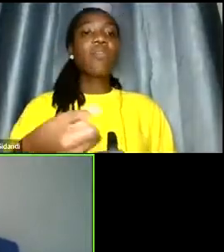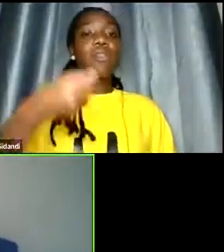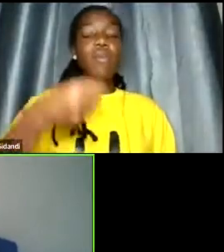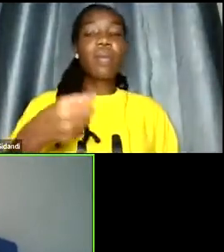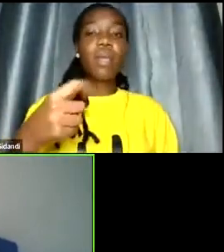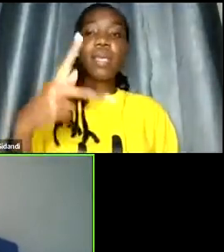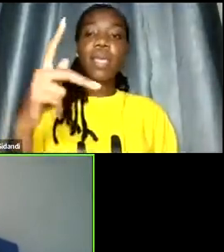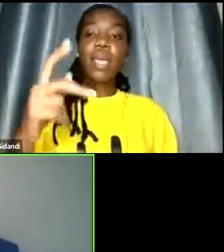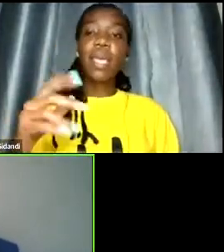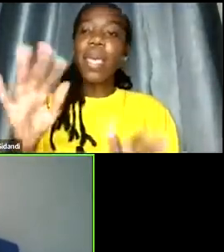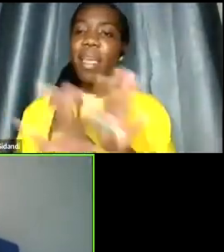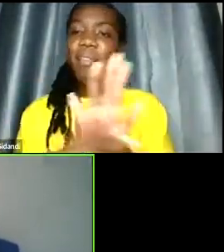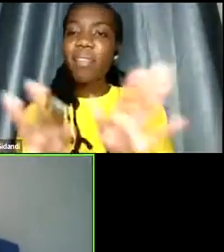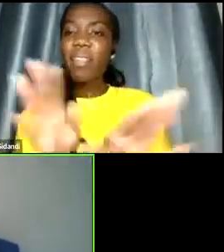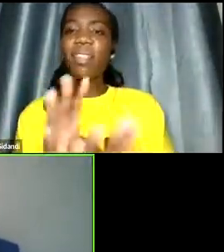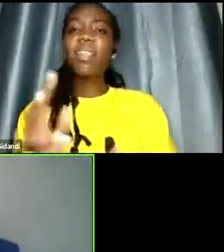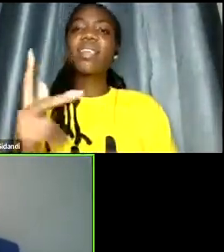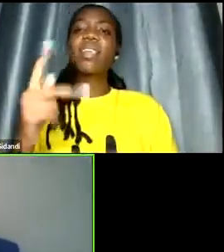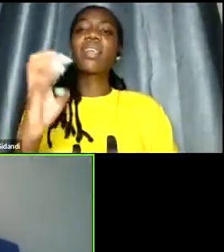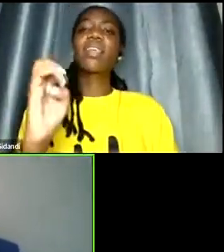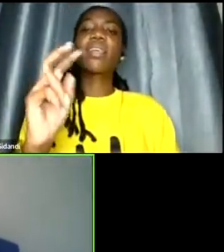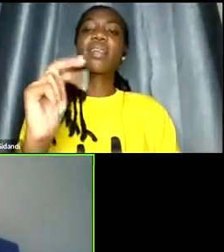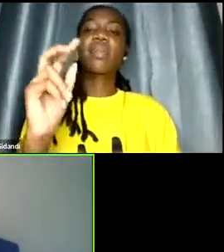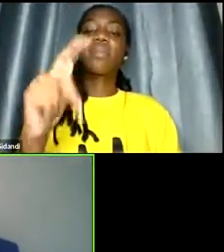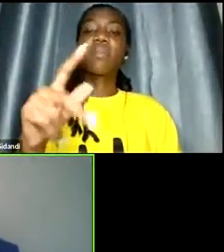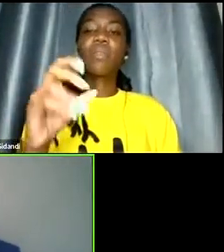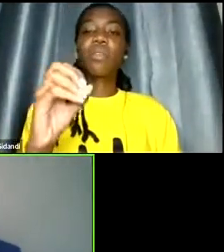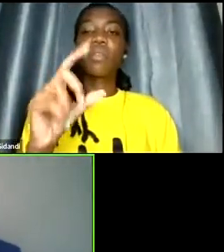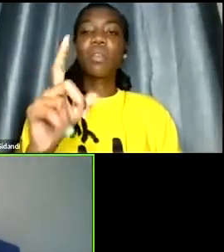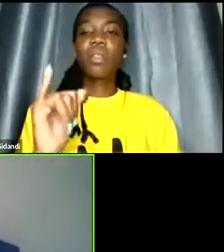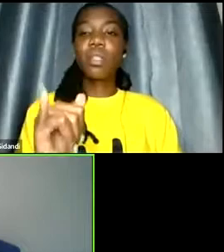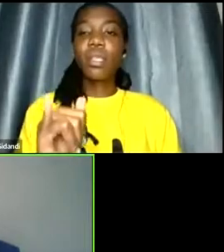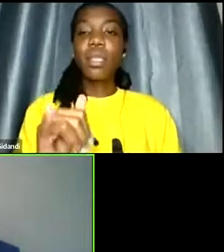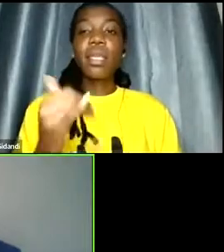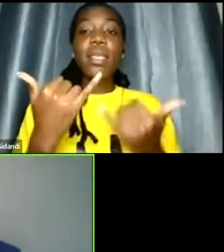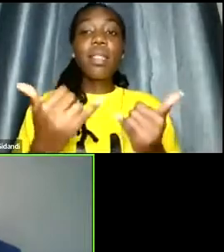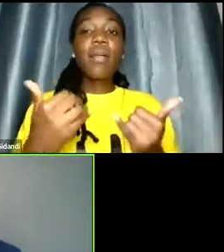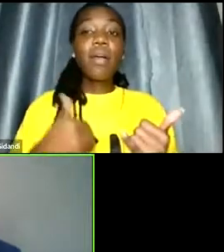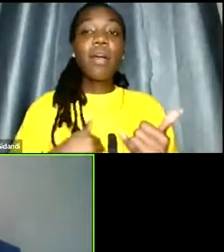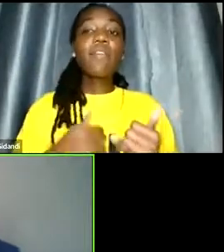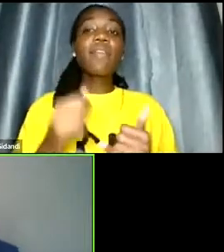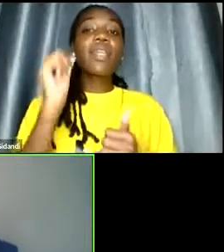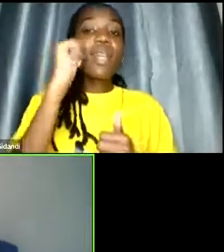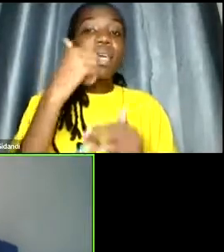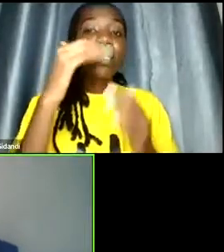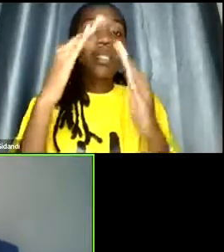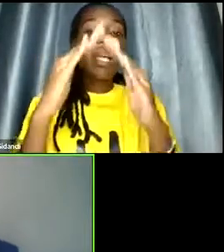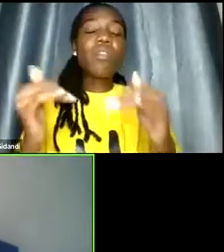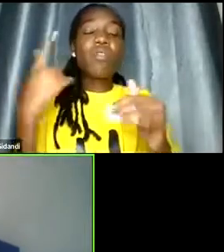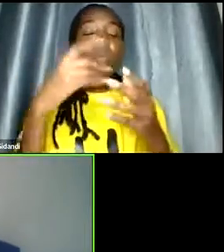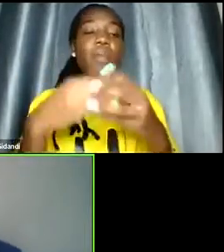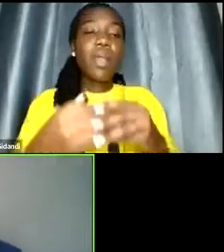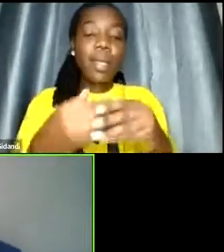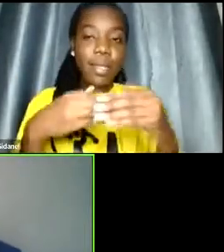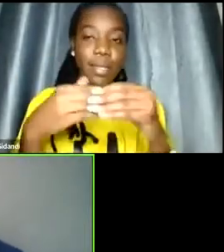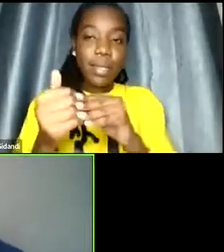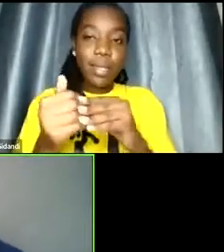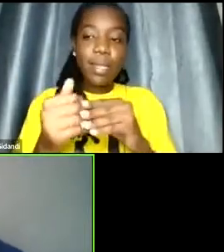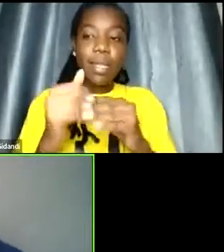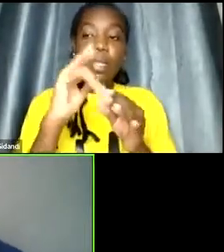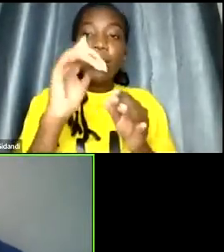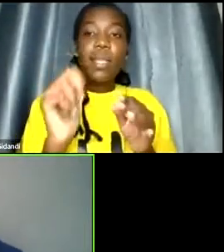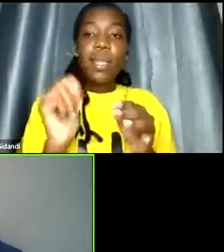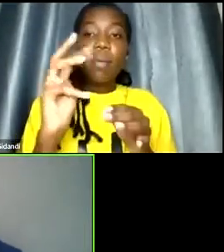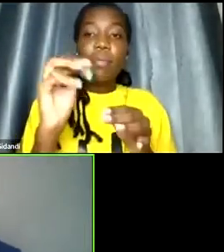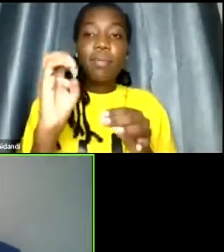basins, Ken Poly cups and plates. Today, we have Nice House of Plastics. James Mulwana was the founder